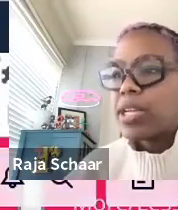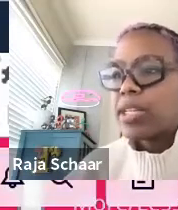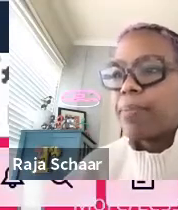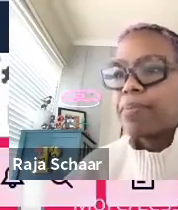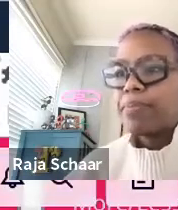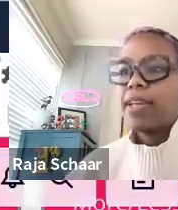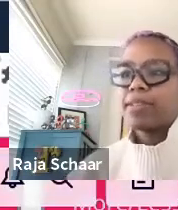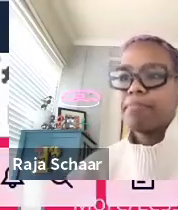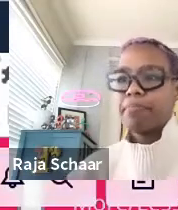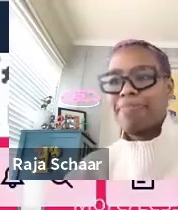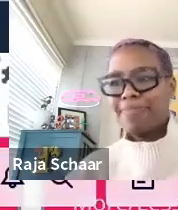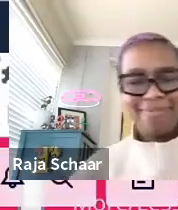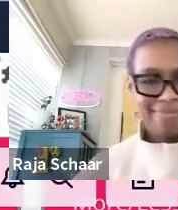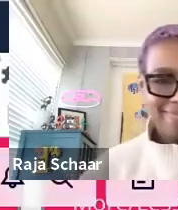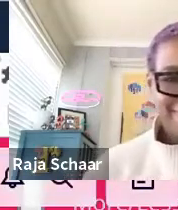this is where I just type.